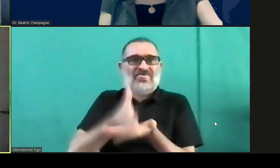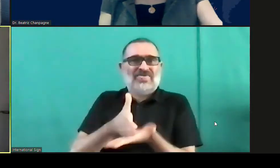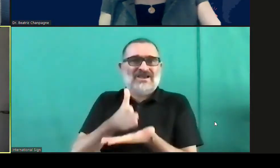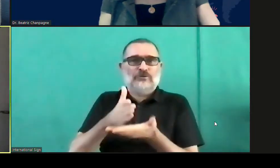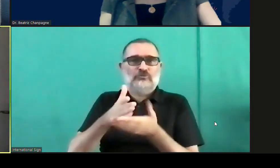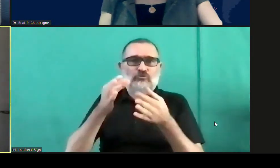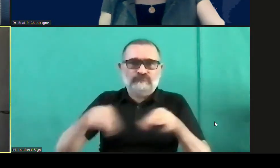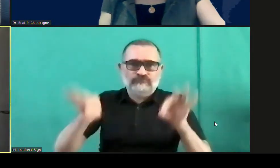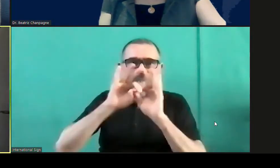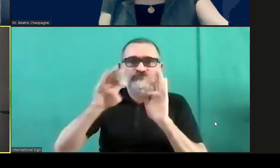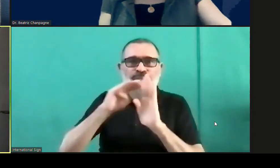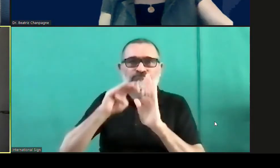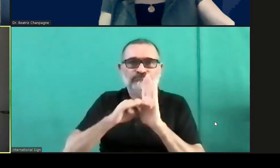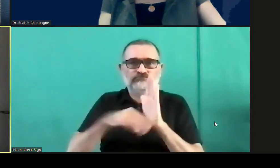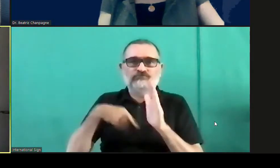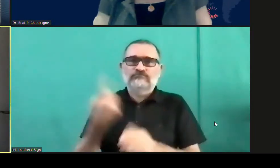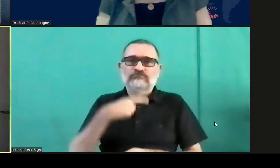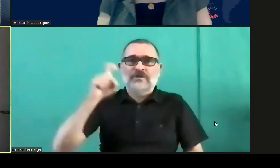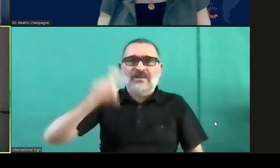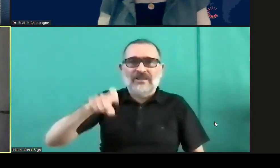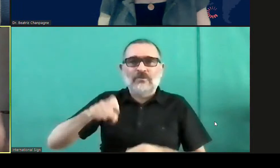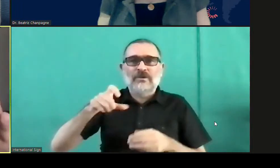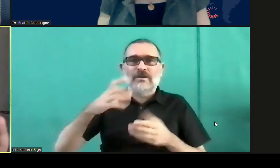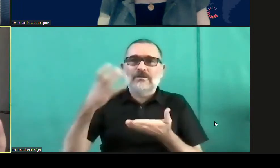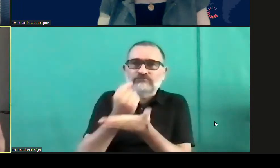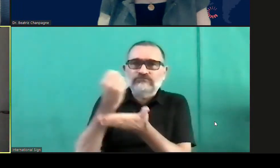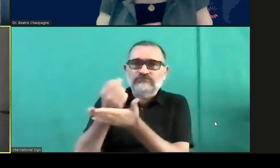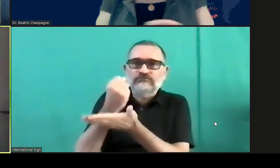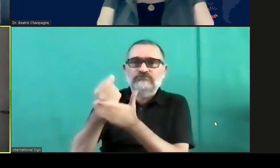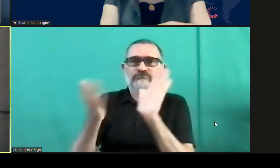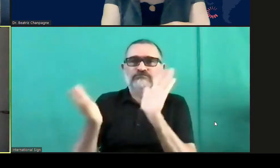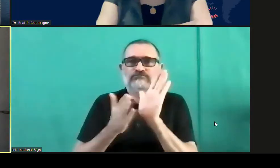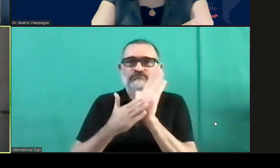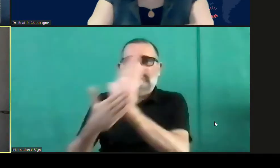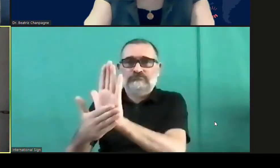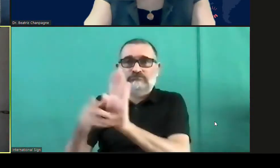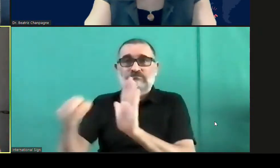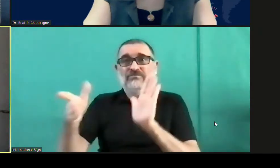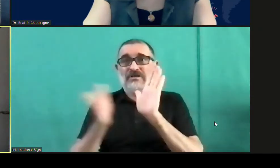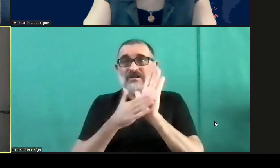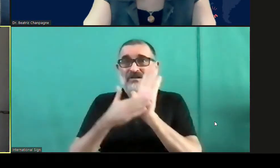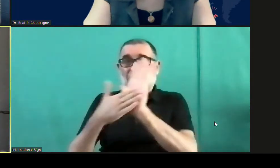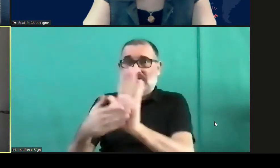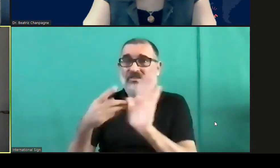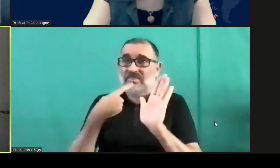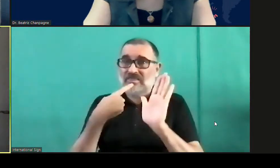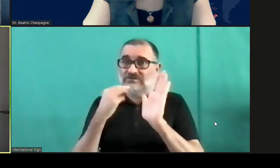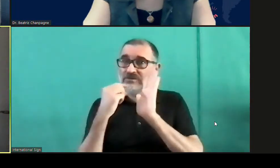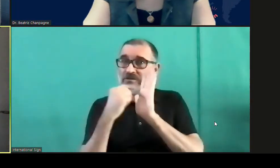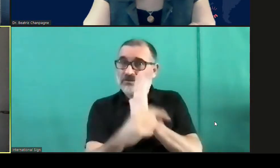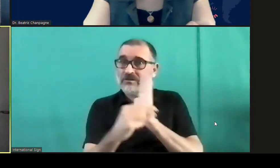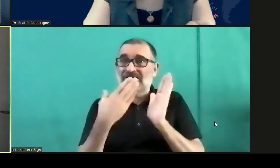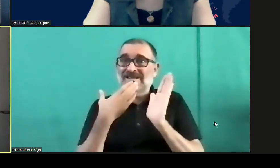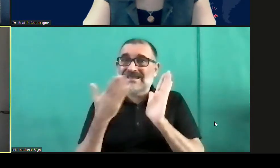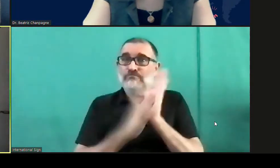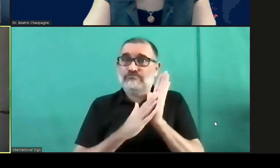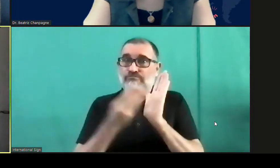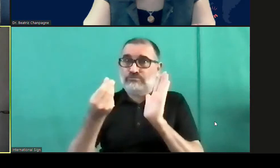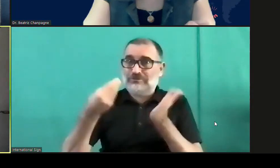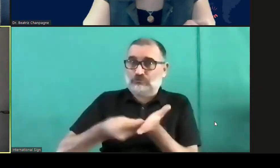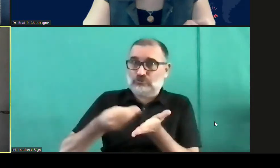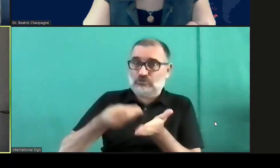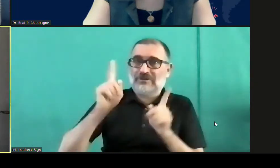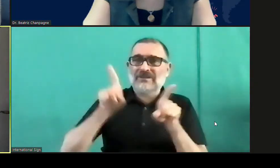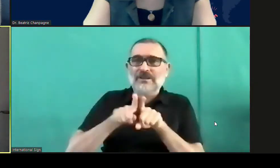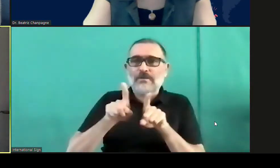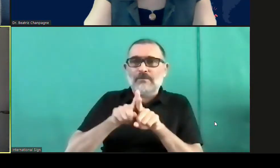we have to break through the private market's control of this. So we have to look at this we have to look at there is an obligation